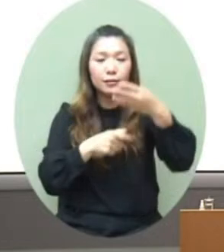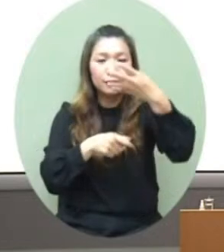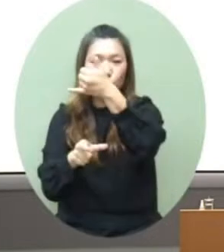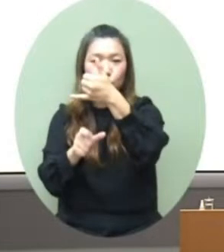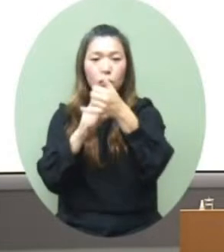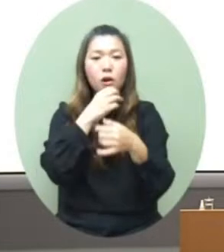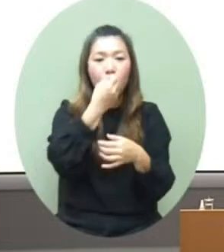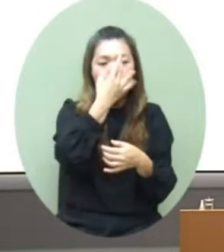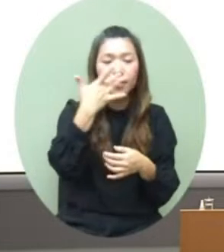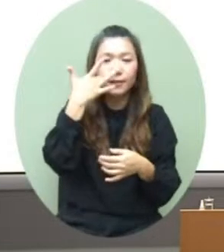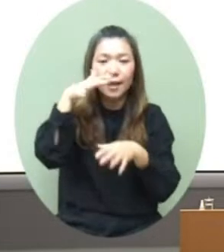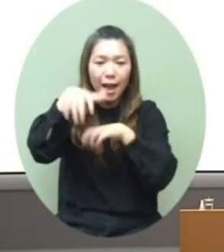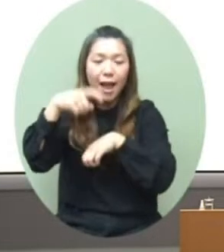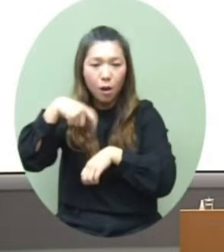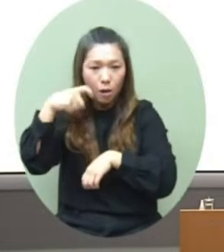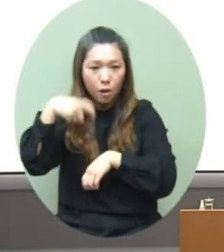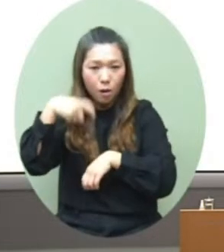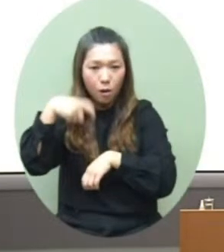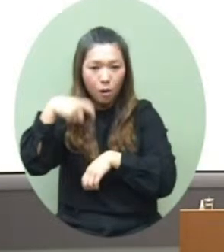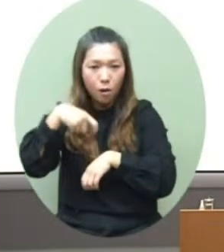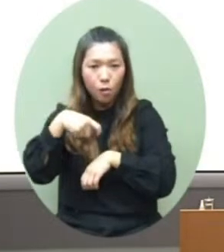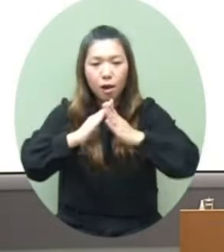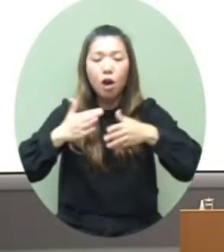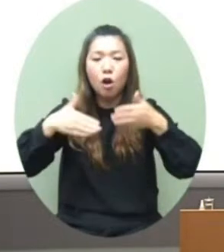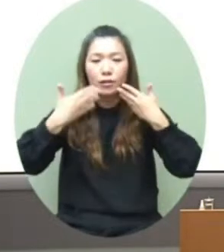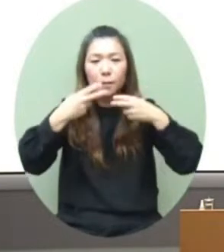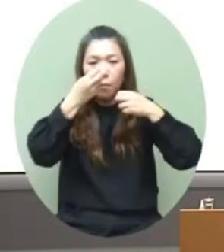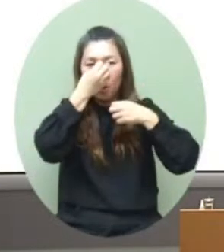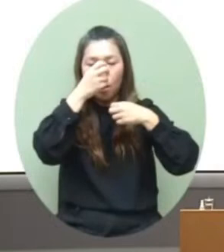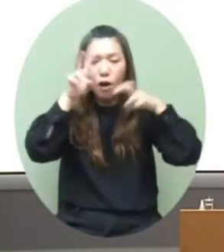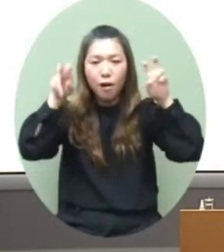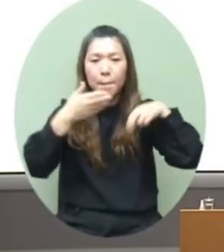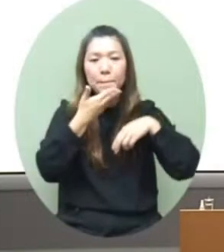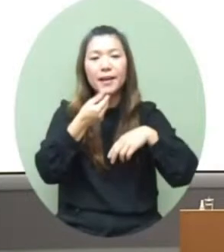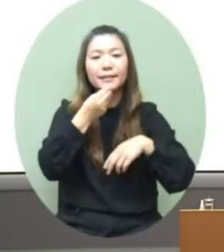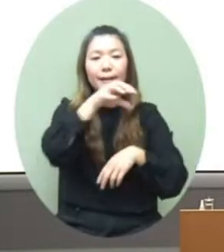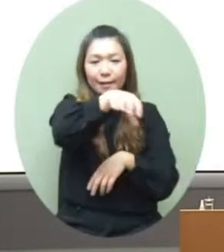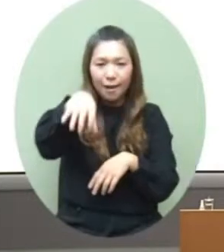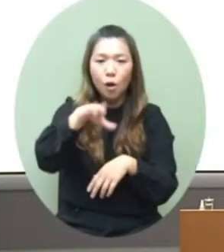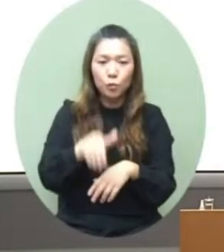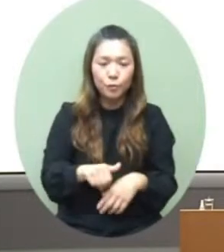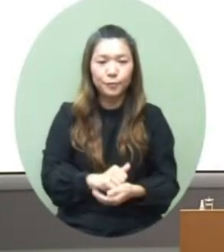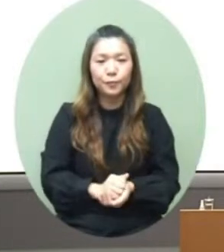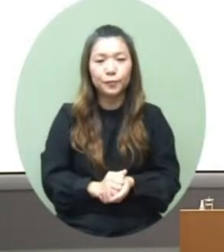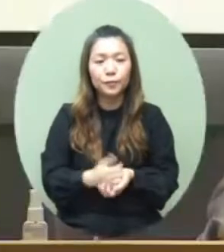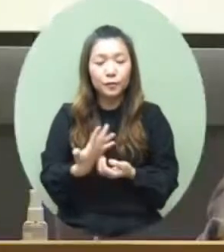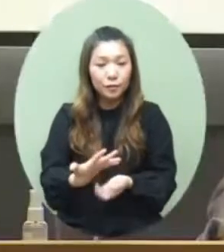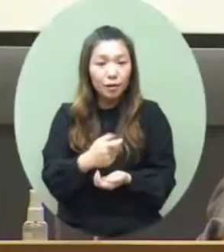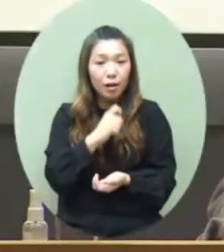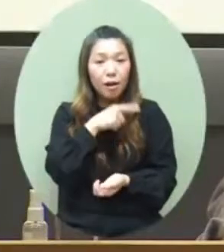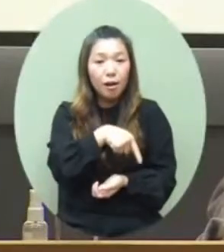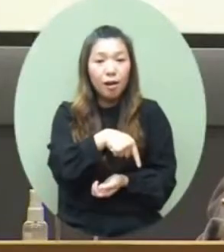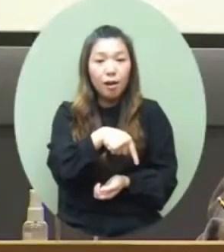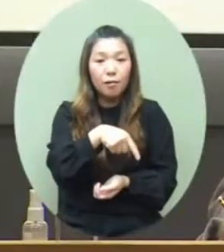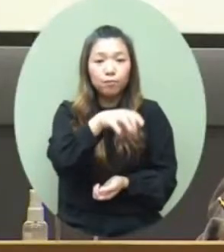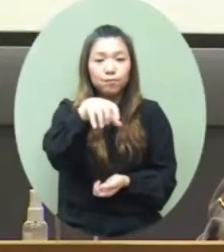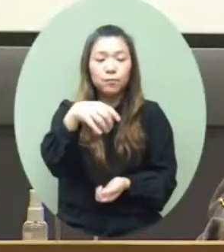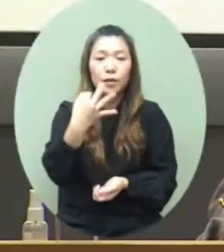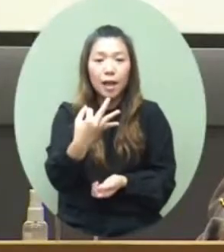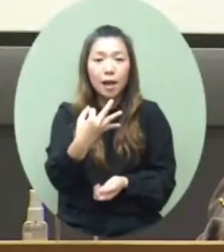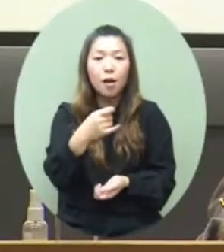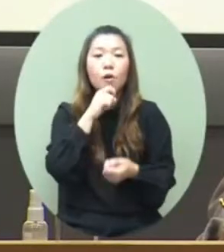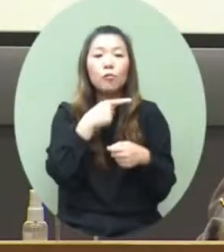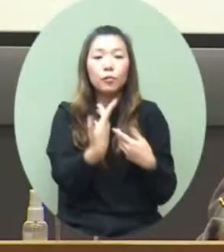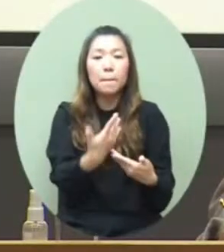April and June, on the Hong Kong Island, in Kowloon and the New Territories, our Bureau will be holding 3